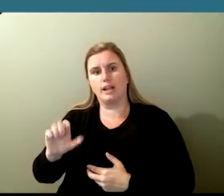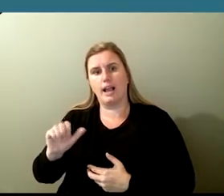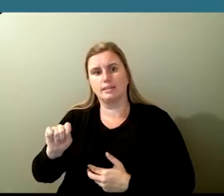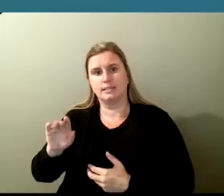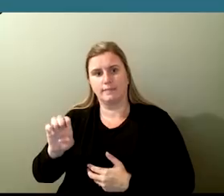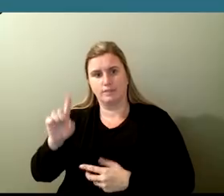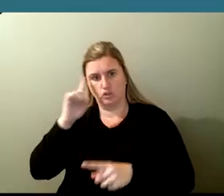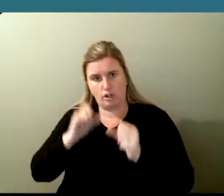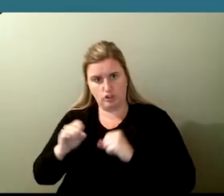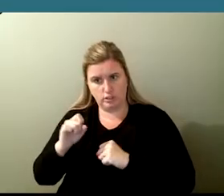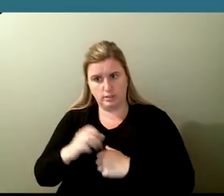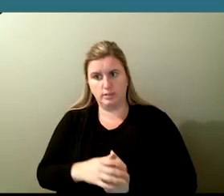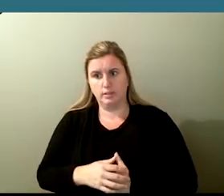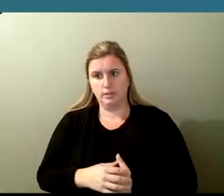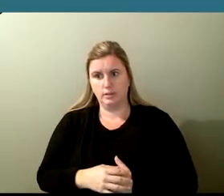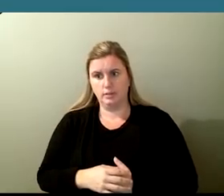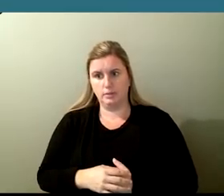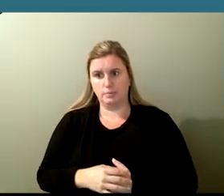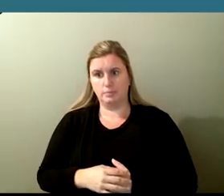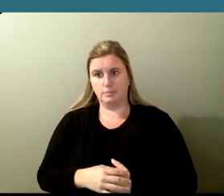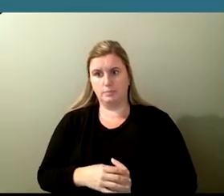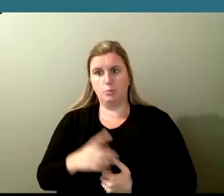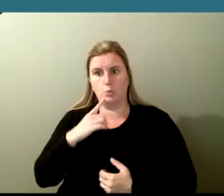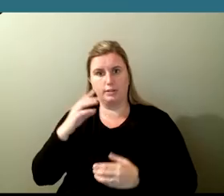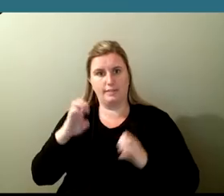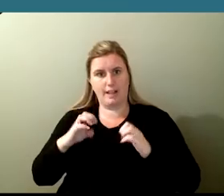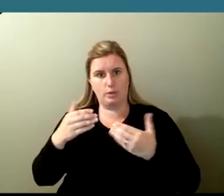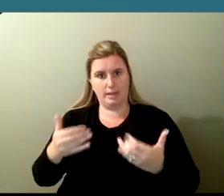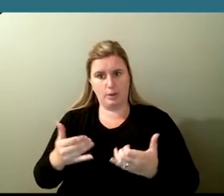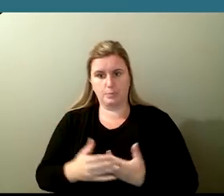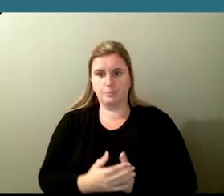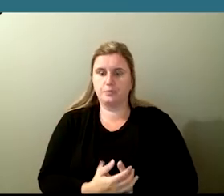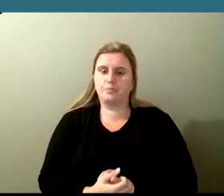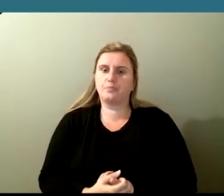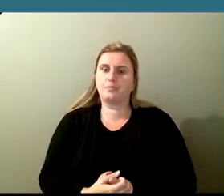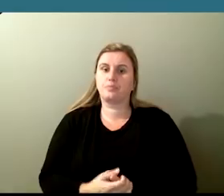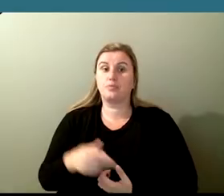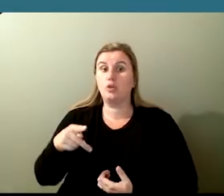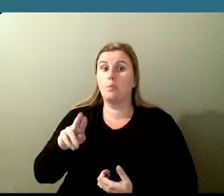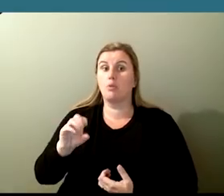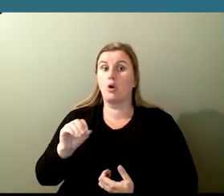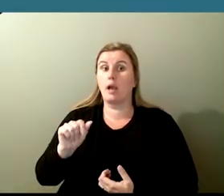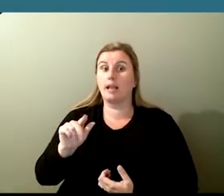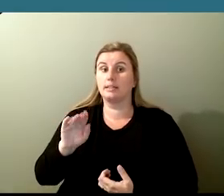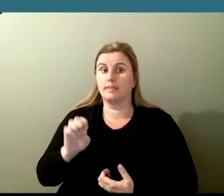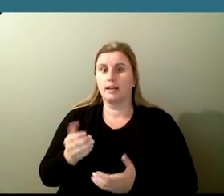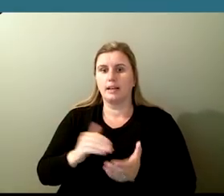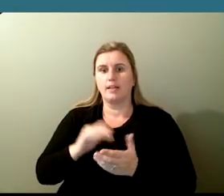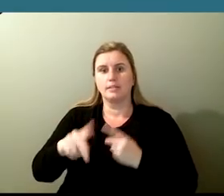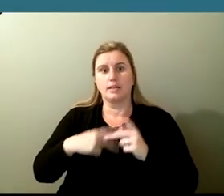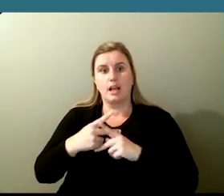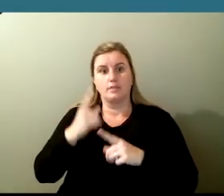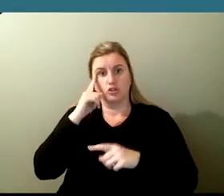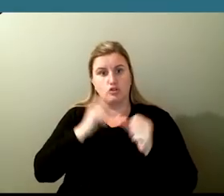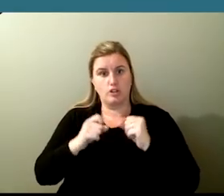strategies, which we'll proceed to evaluate now. As far as proactive strategies, again, these kinds of